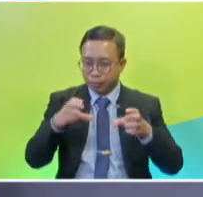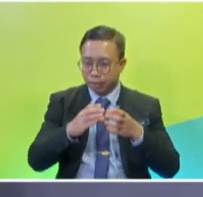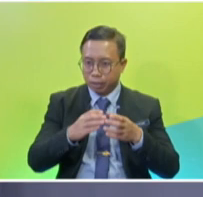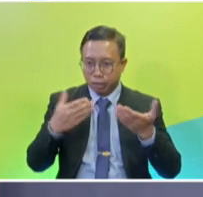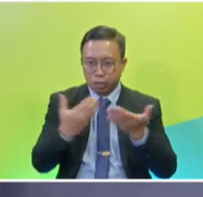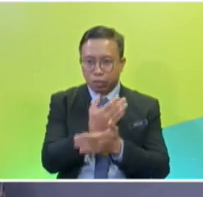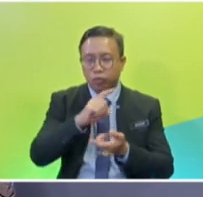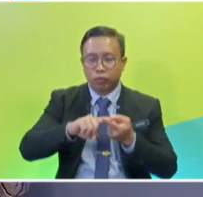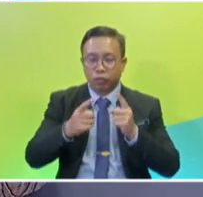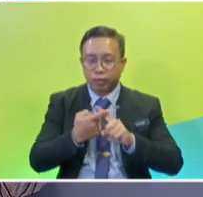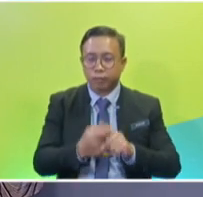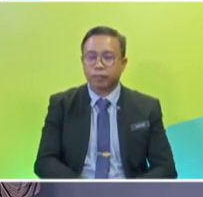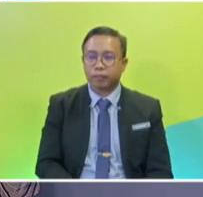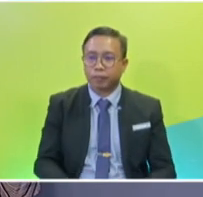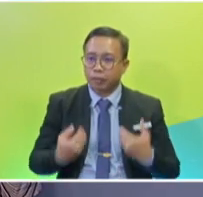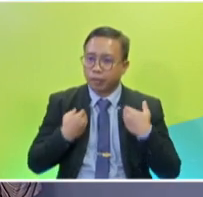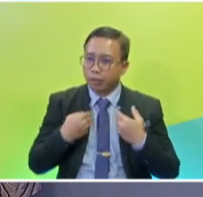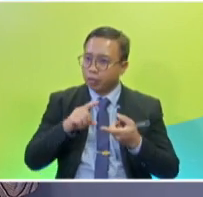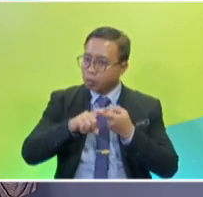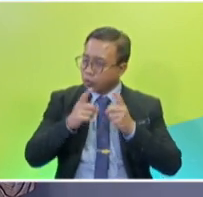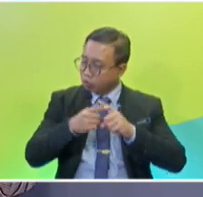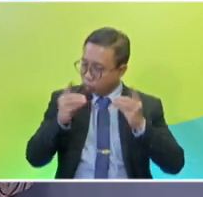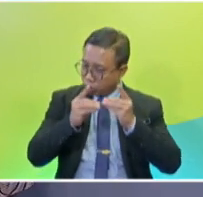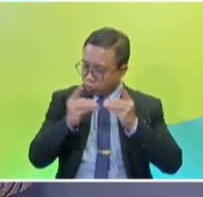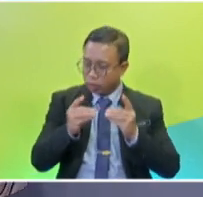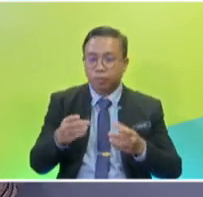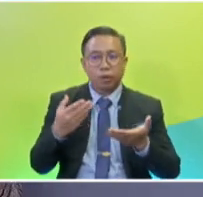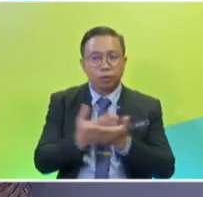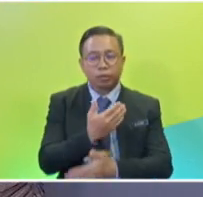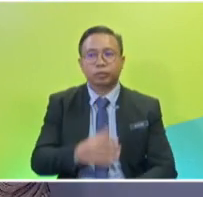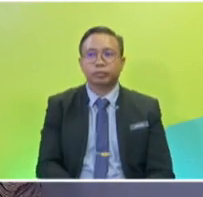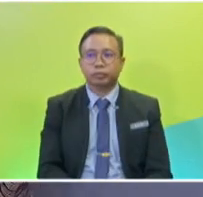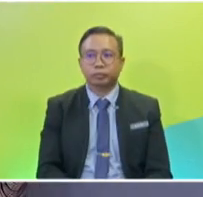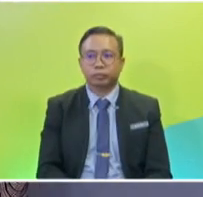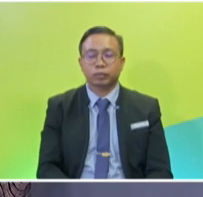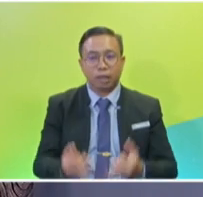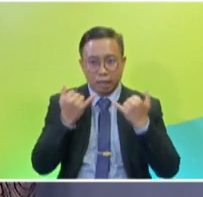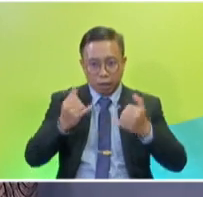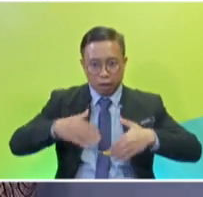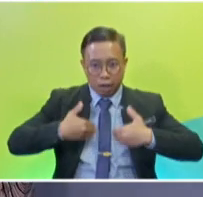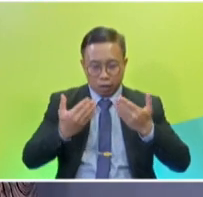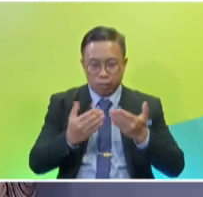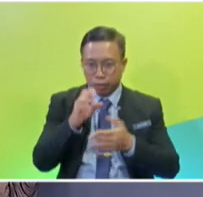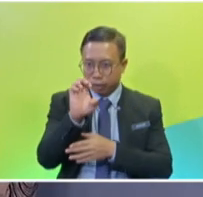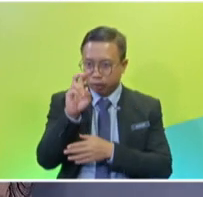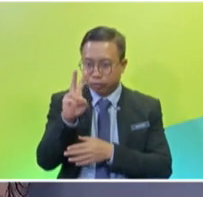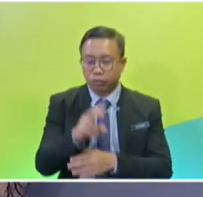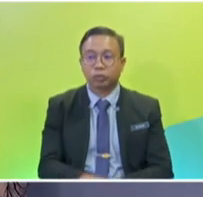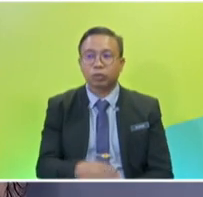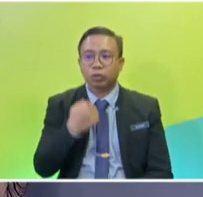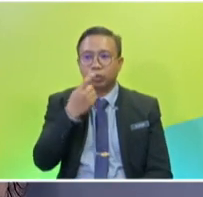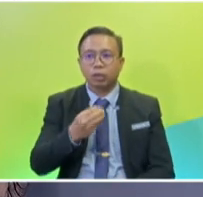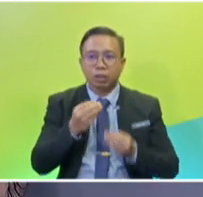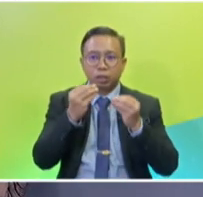Nana added make new friends? Yes, she did. Good job, Nana. She's growing. Yes. Now, how about E2? Anyone? Anyone wants to give it a